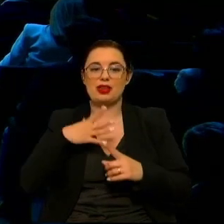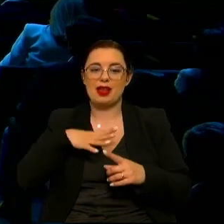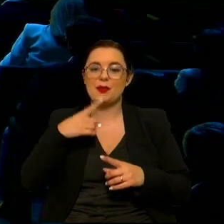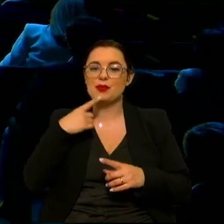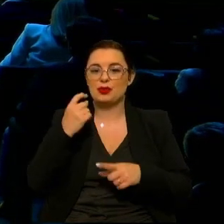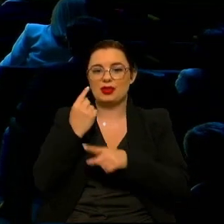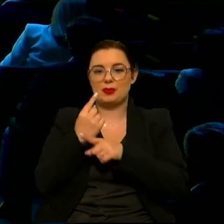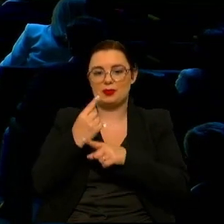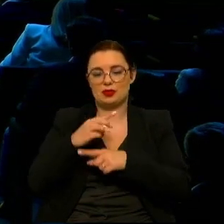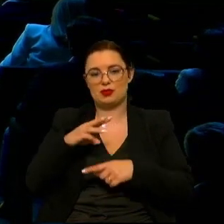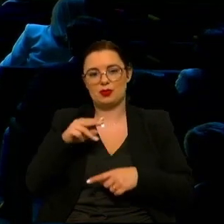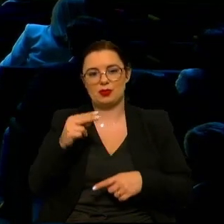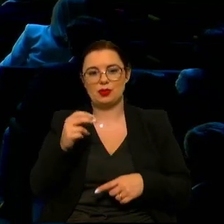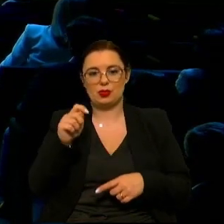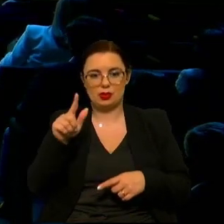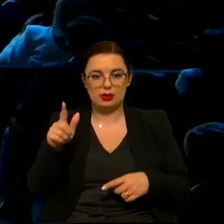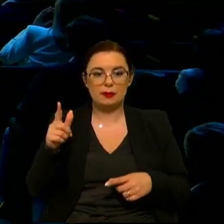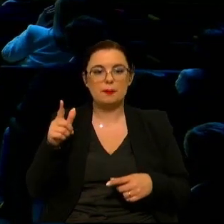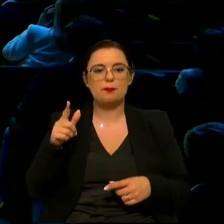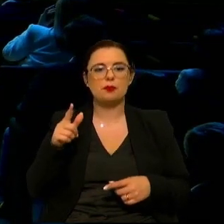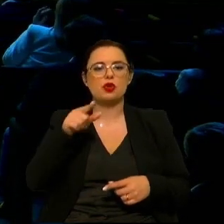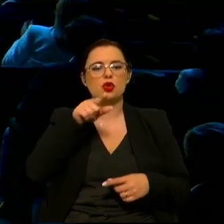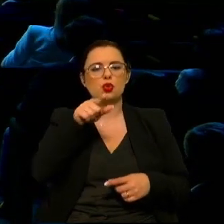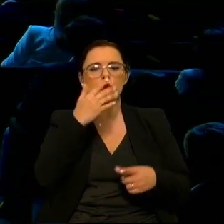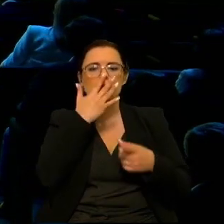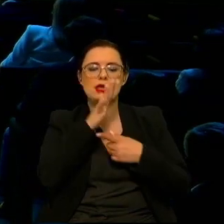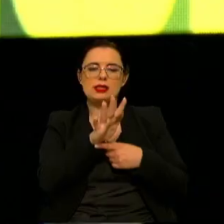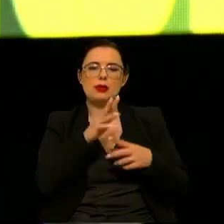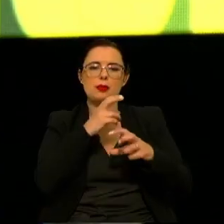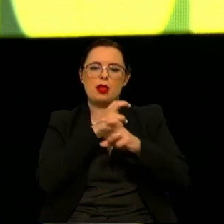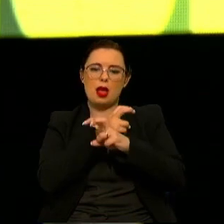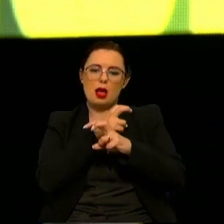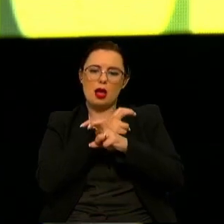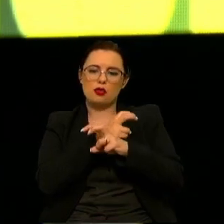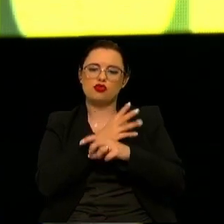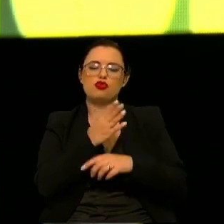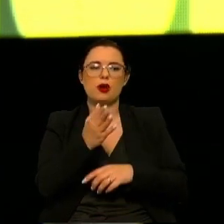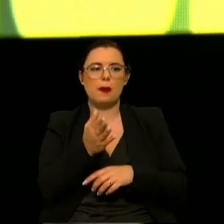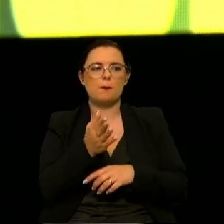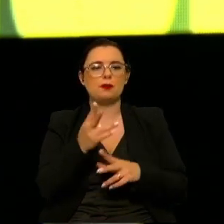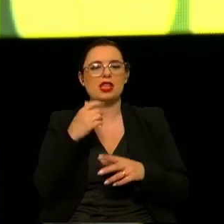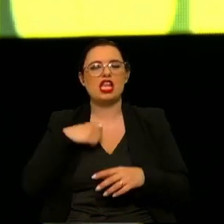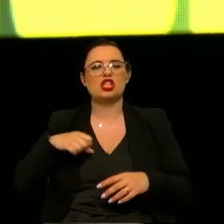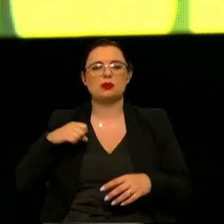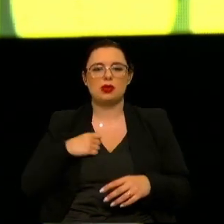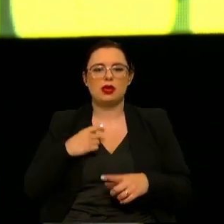I will ask you to be brief in your answer, because I also want to ask this to Manuel da Costa